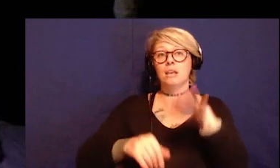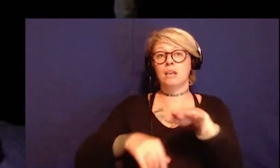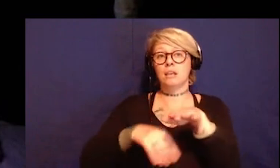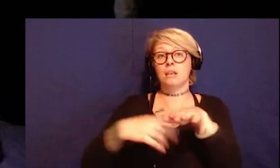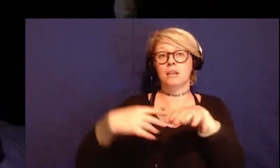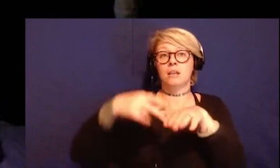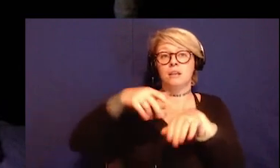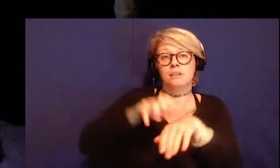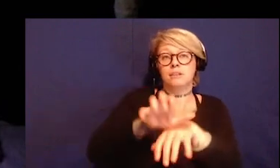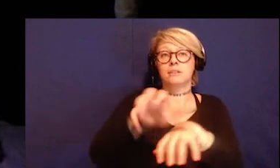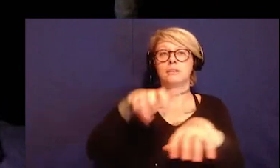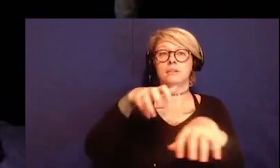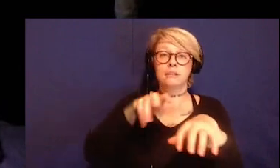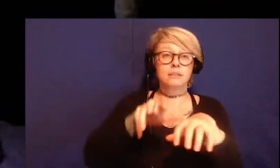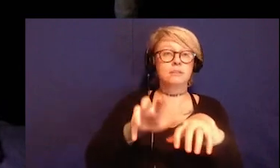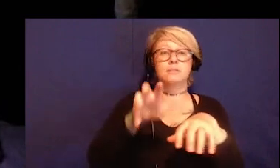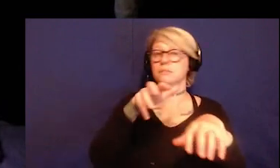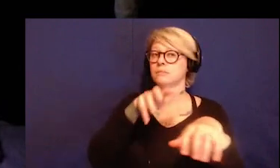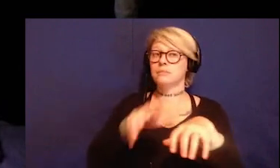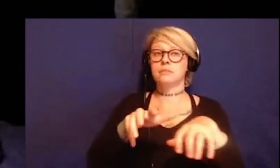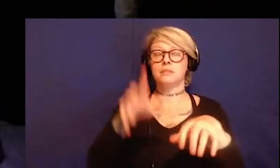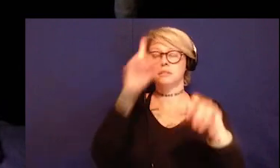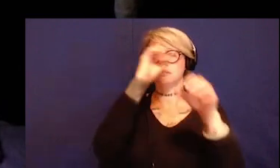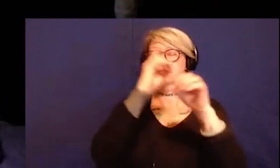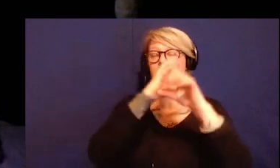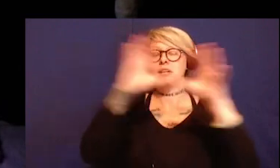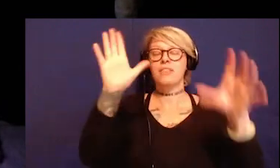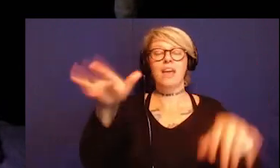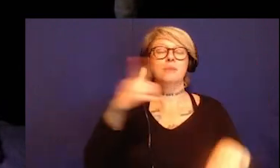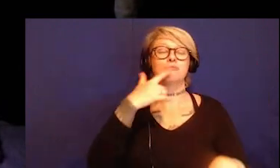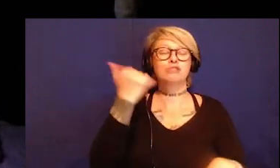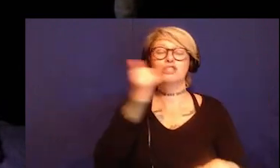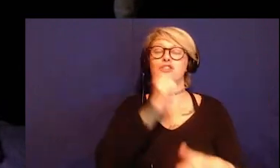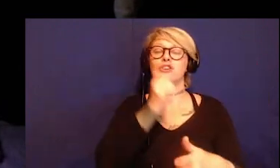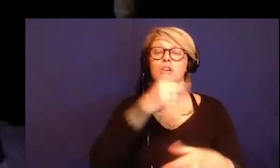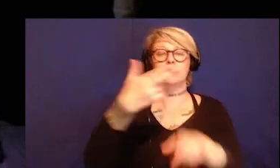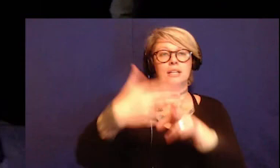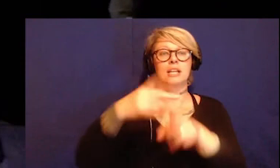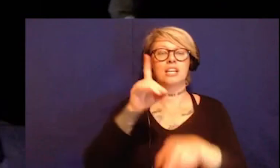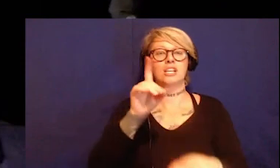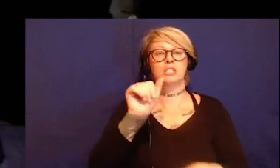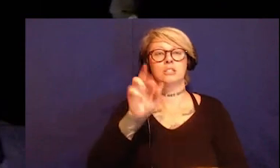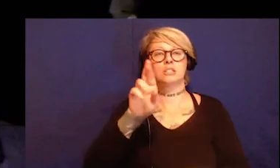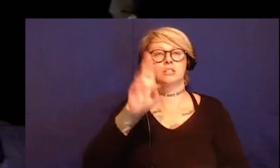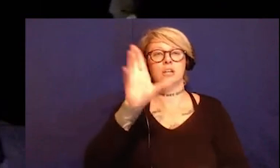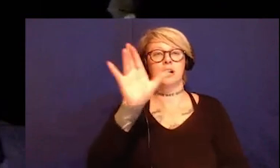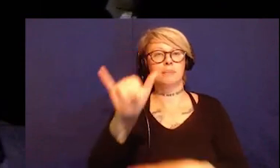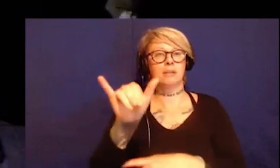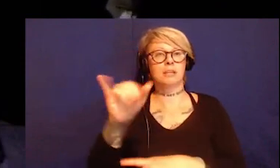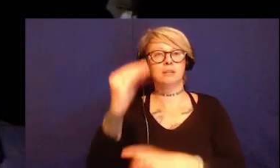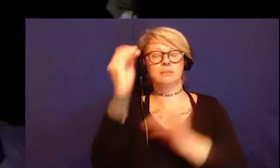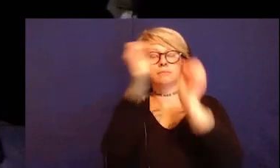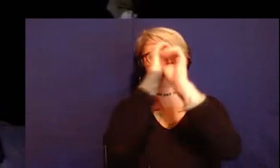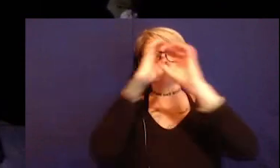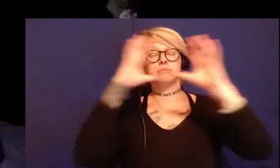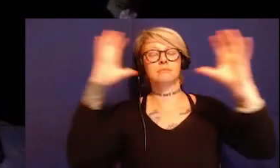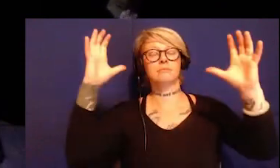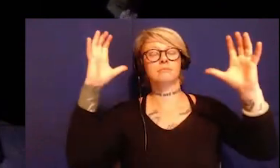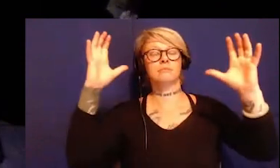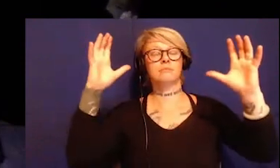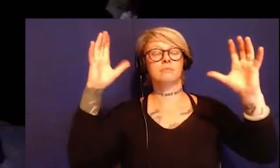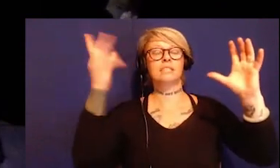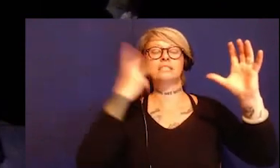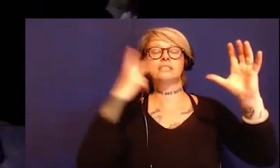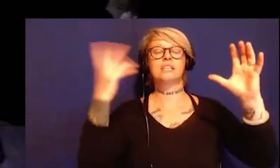the pretty girl, Darby's, face flashes. Betty doesn't stop. A shot of Darby's almost nip slip